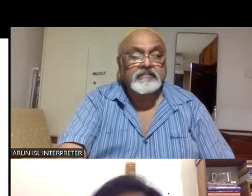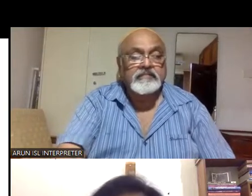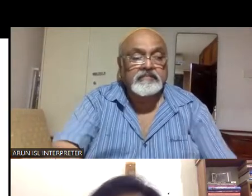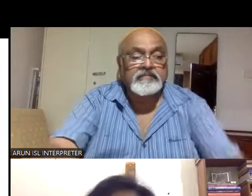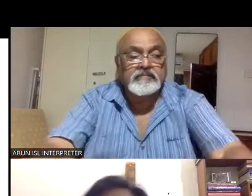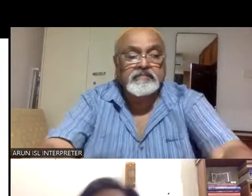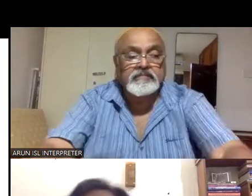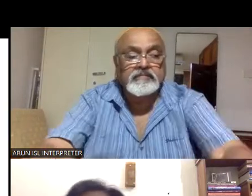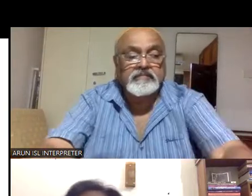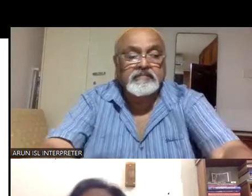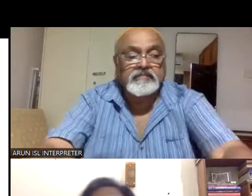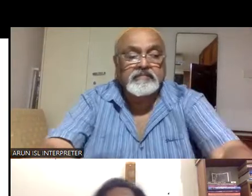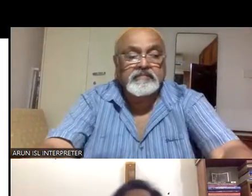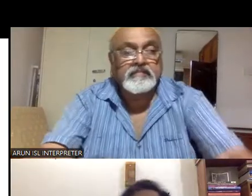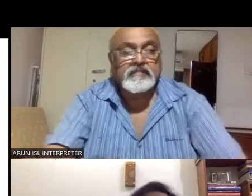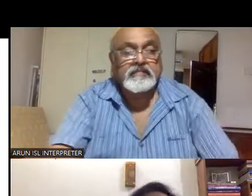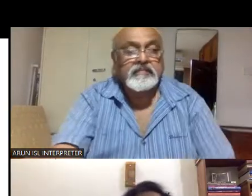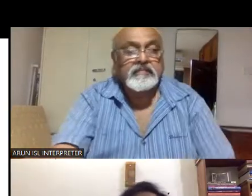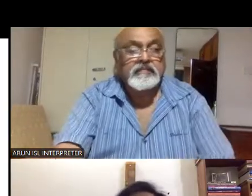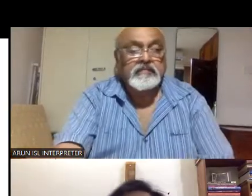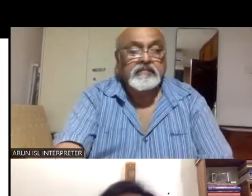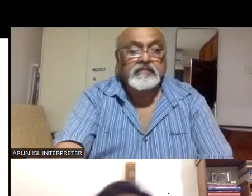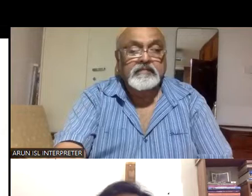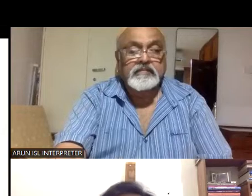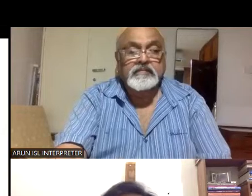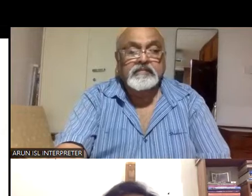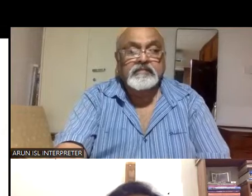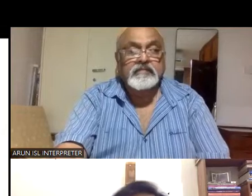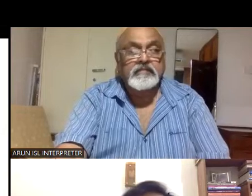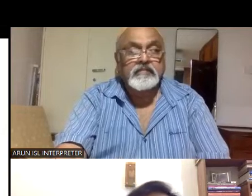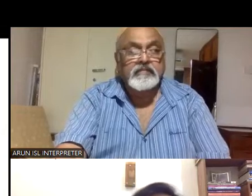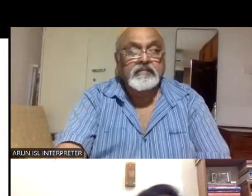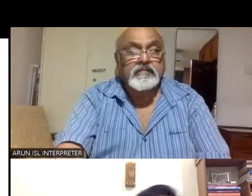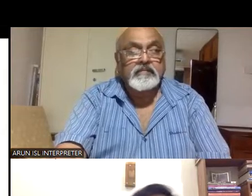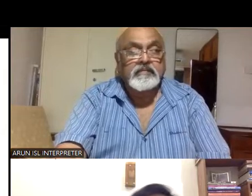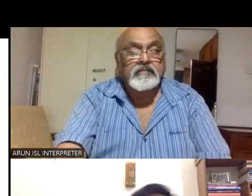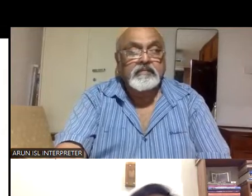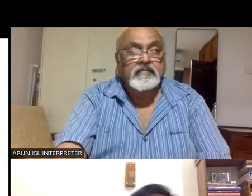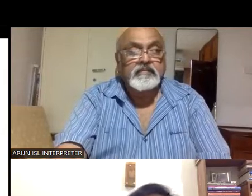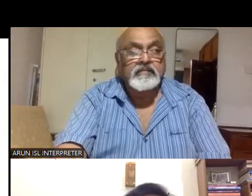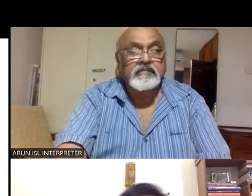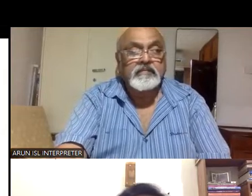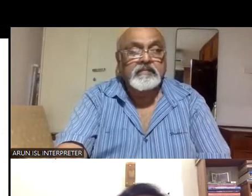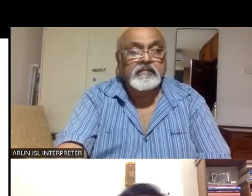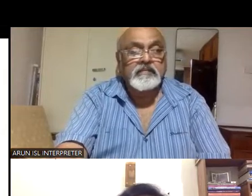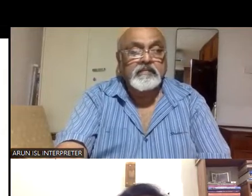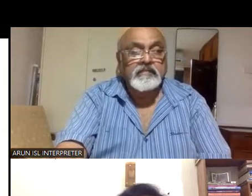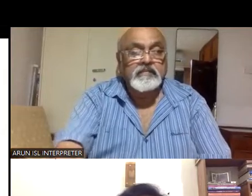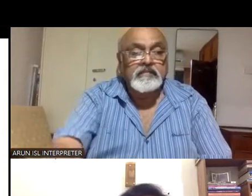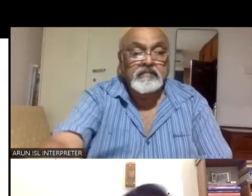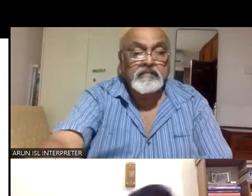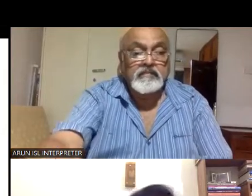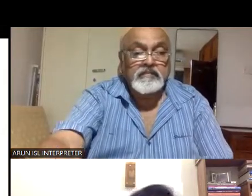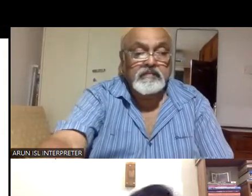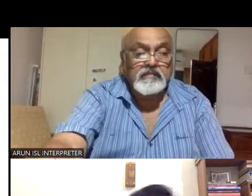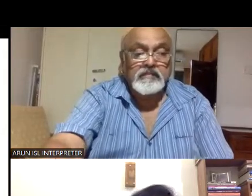in our topic, gender, women. Now let us come to intersectionality. So can somebody tell me how much time I